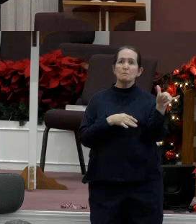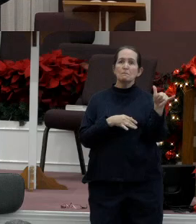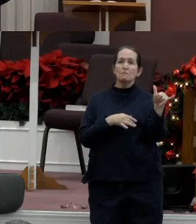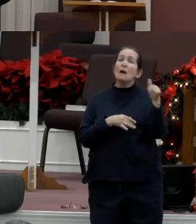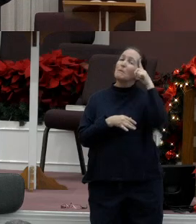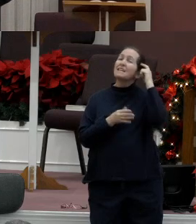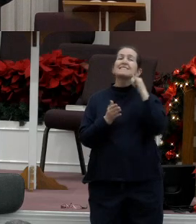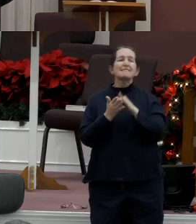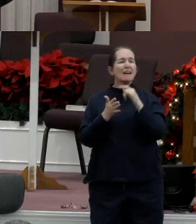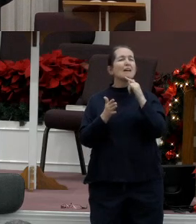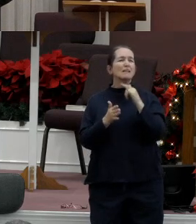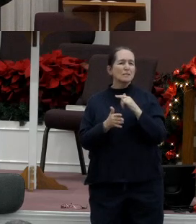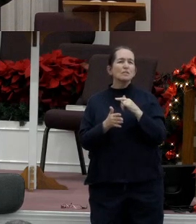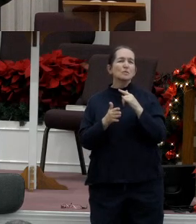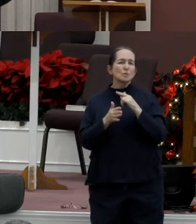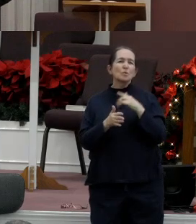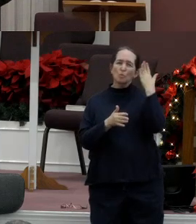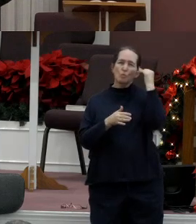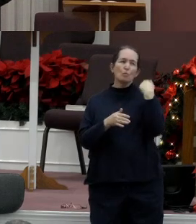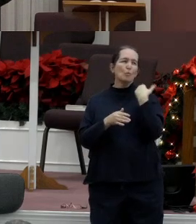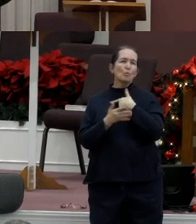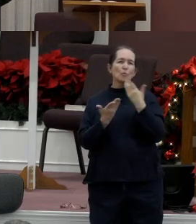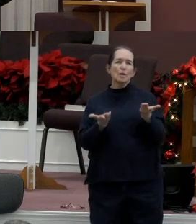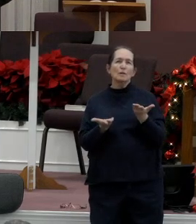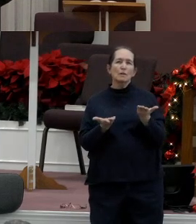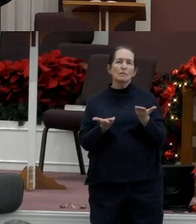Because that's what we're here for.